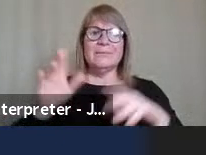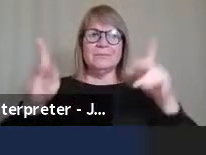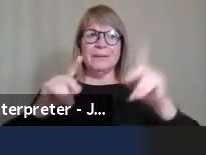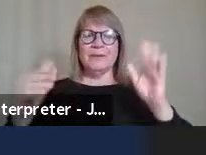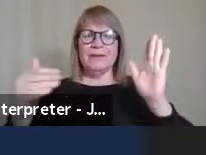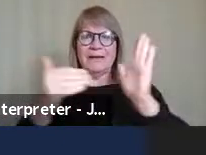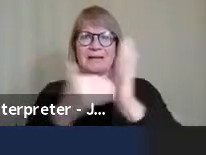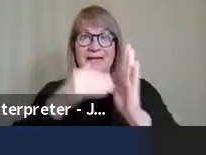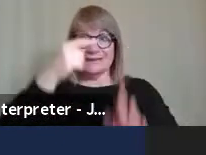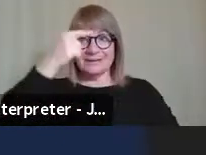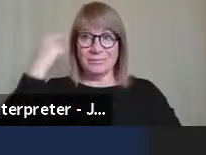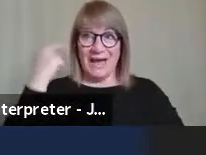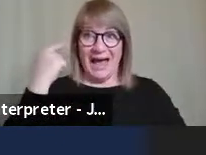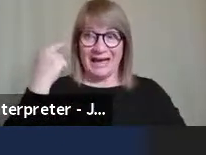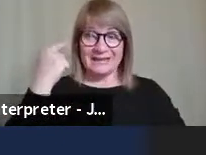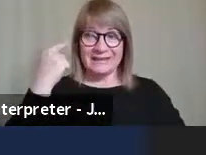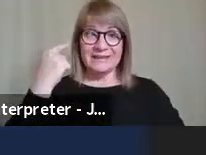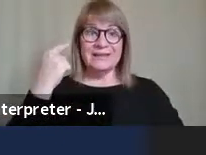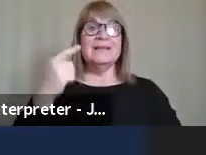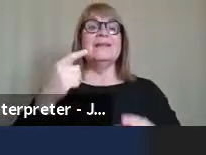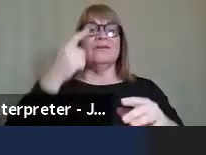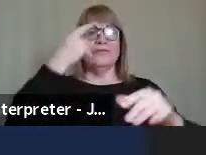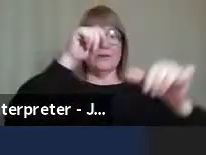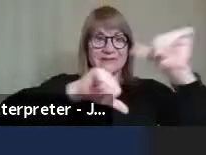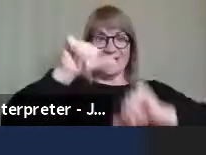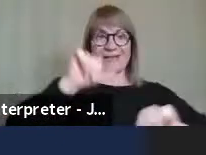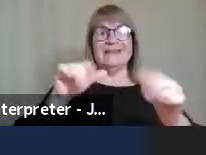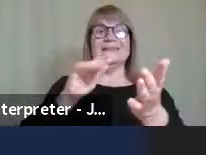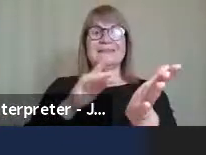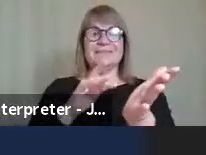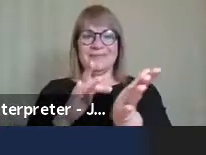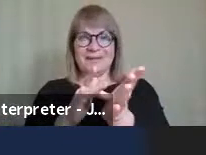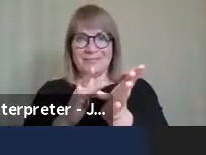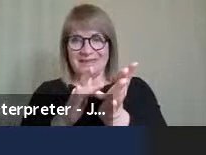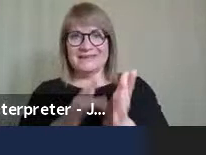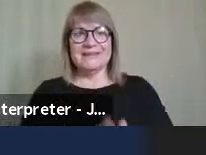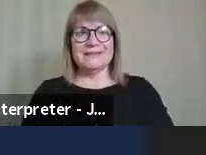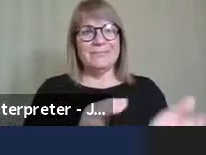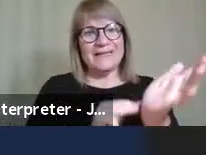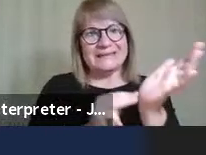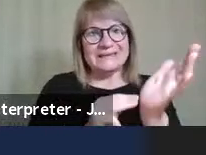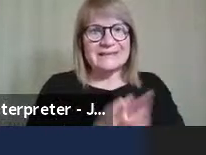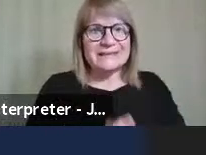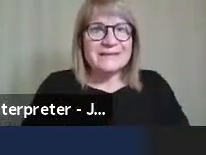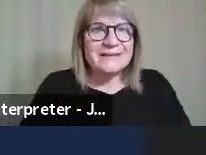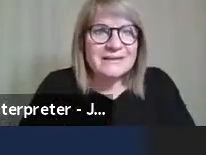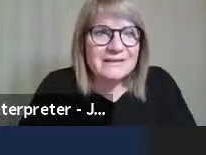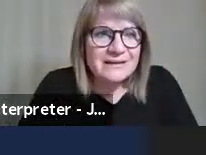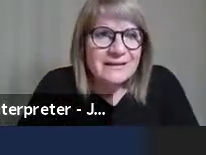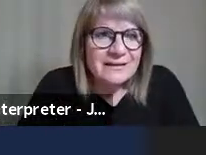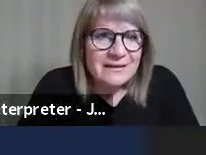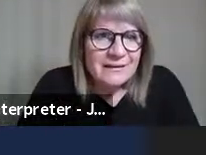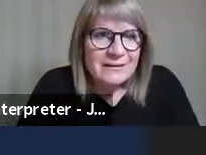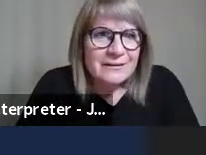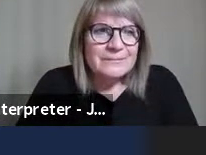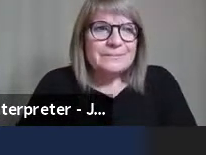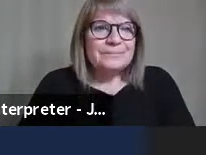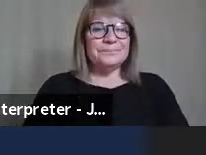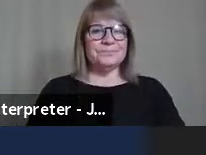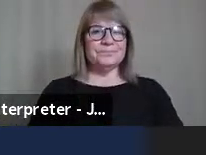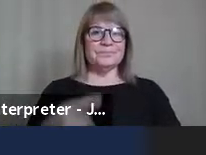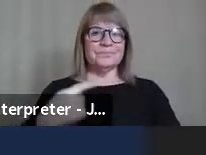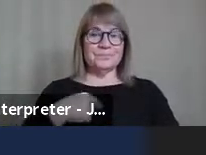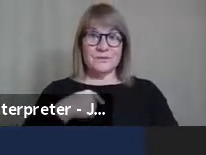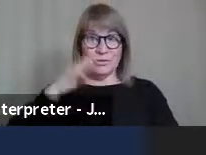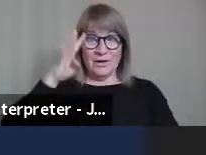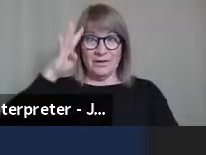racism and science and medicine um next slide please so um our initiative was